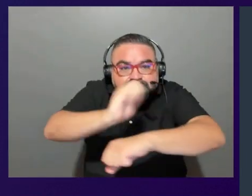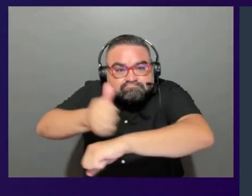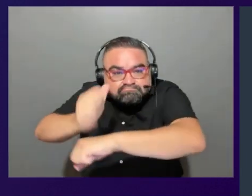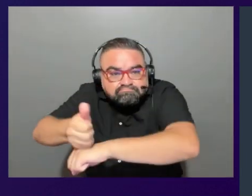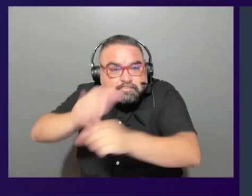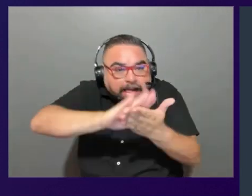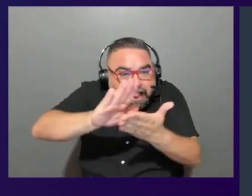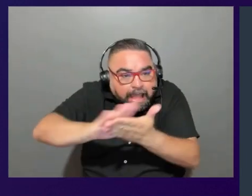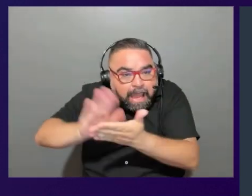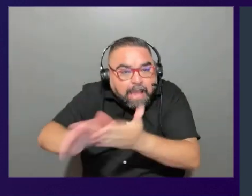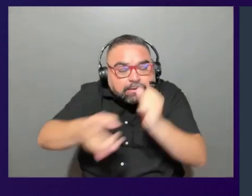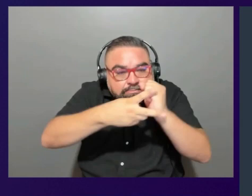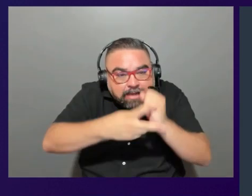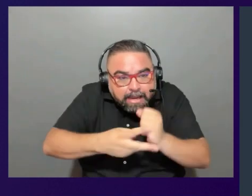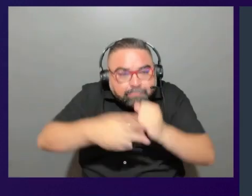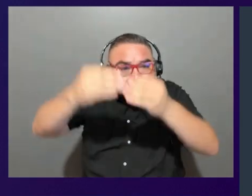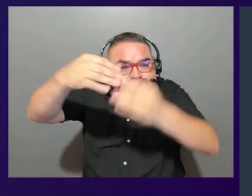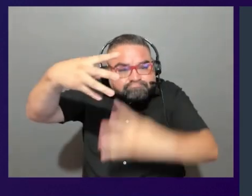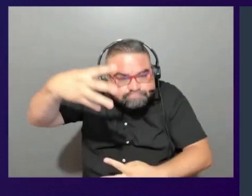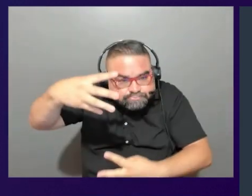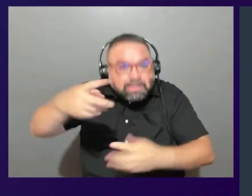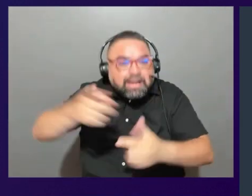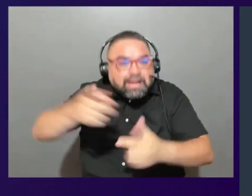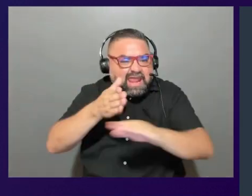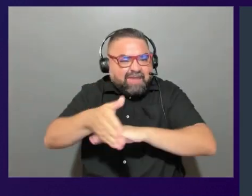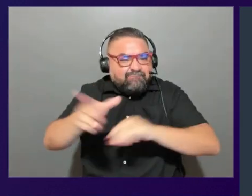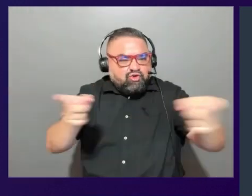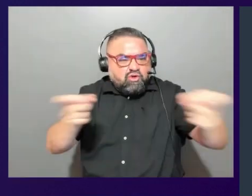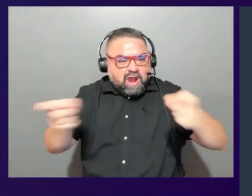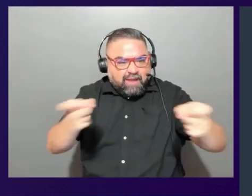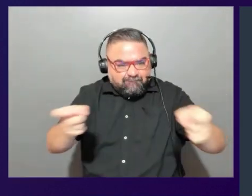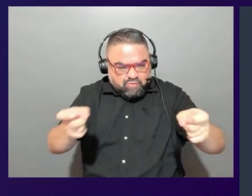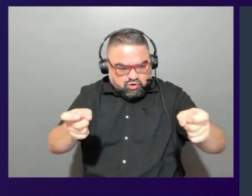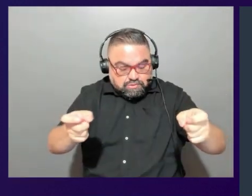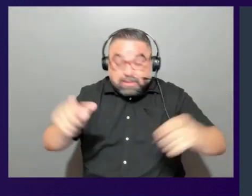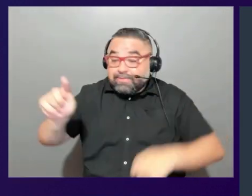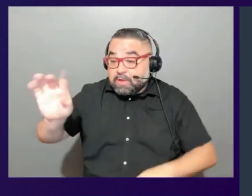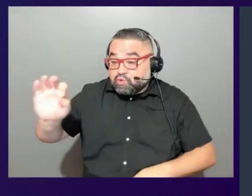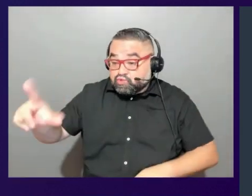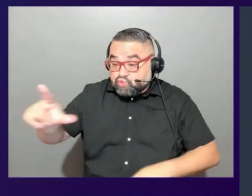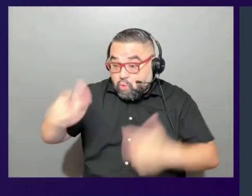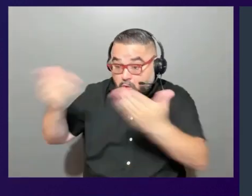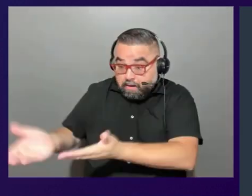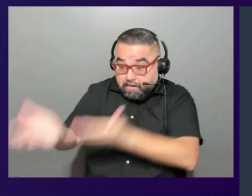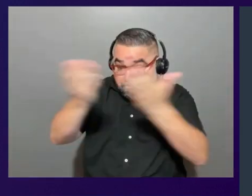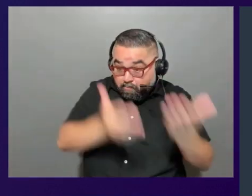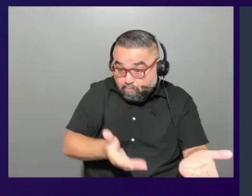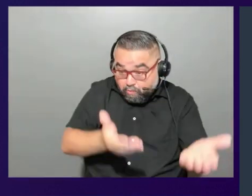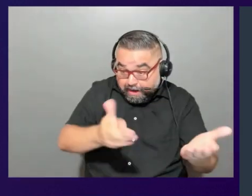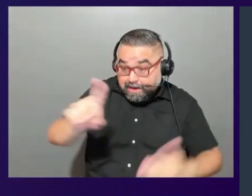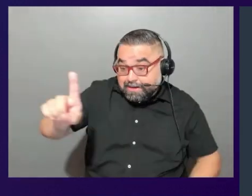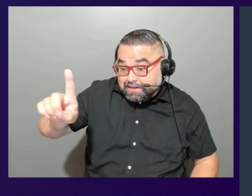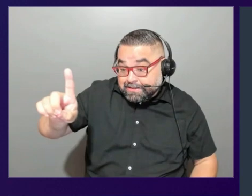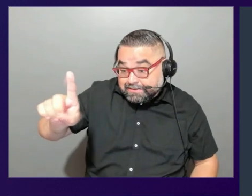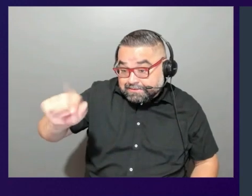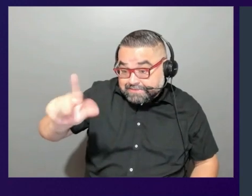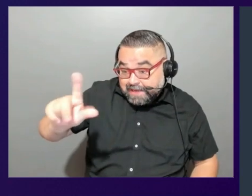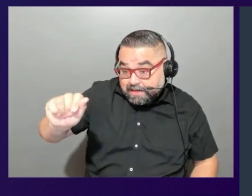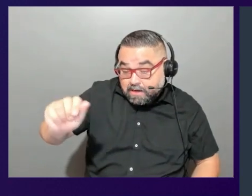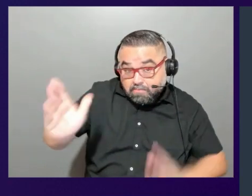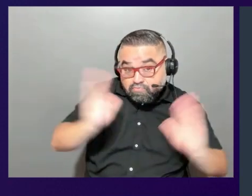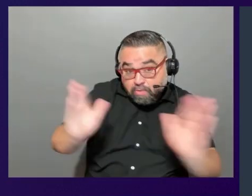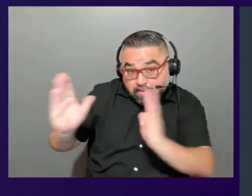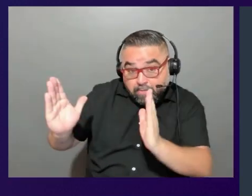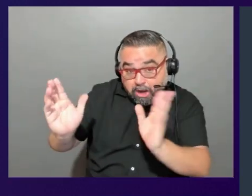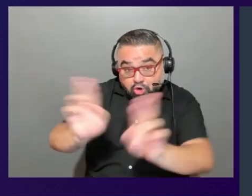prepared, and governed. Then you need to bring the tools to the data and prepare the data, get it ready for use,